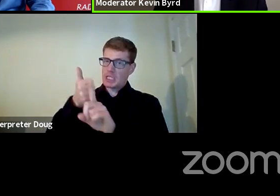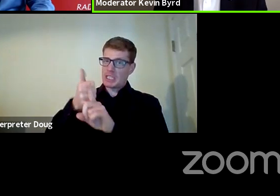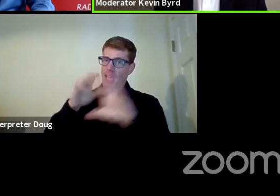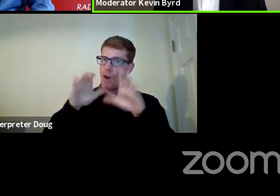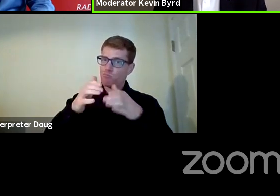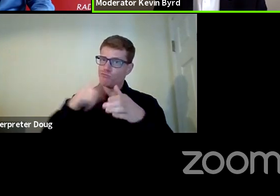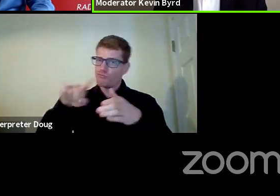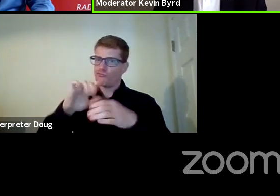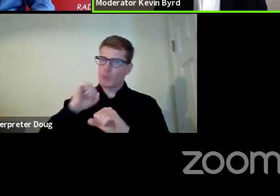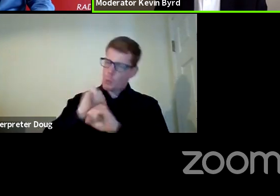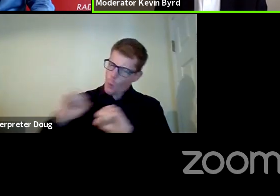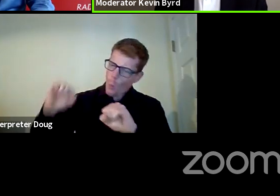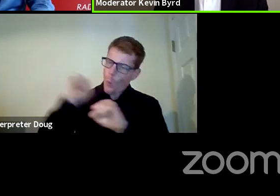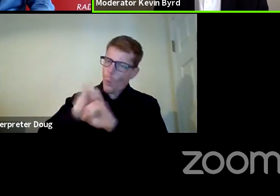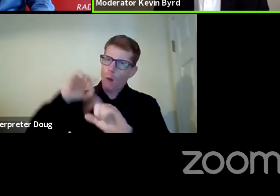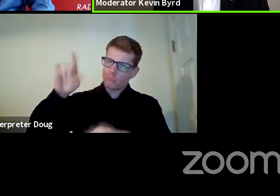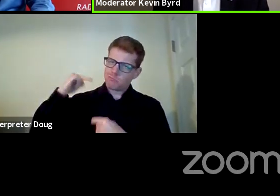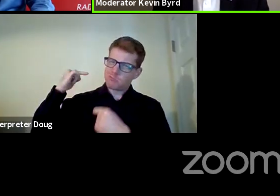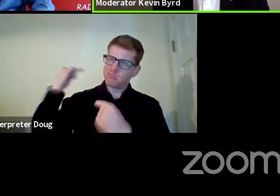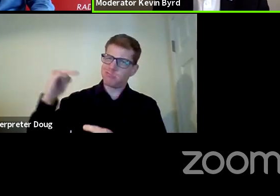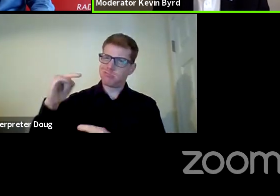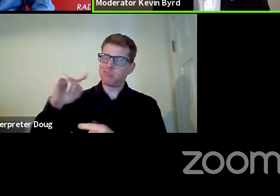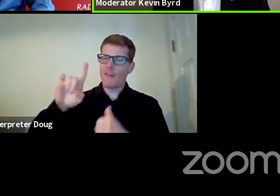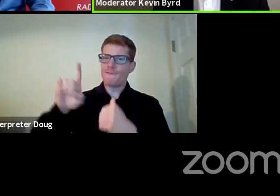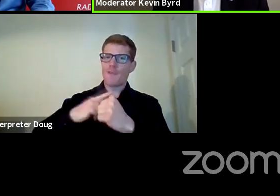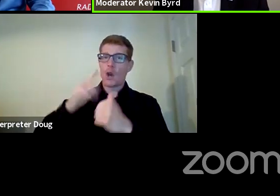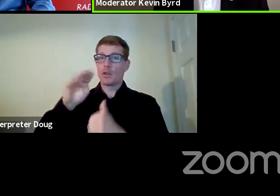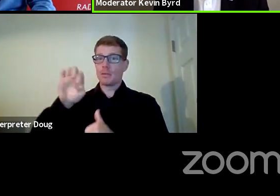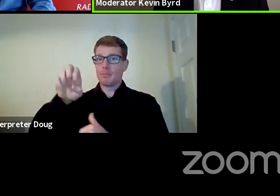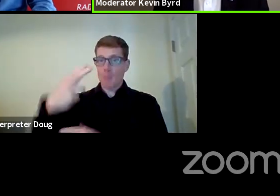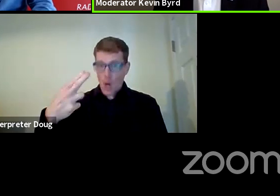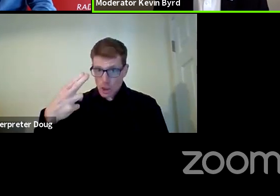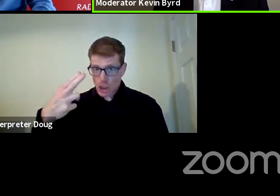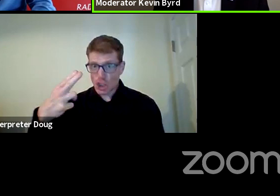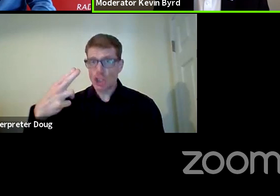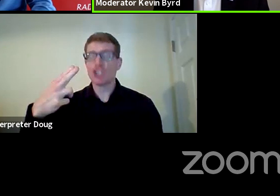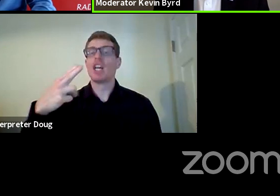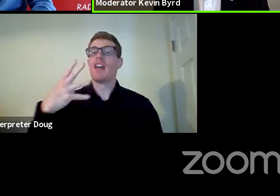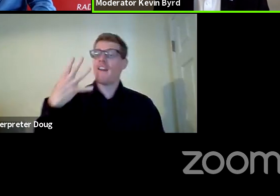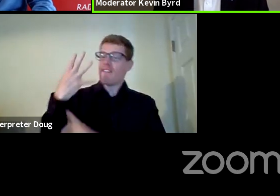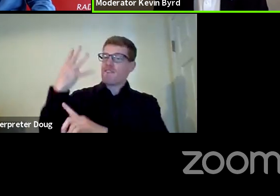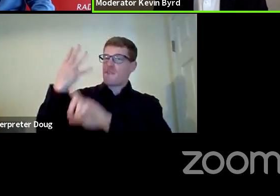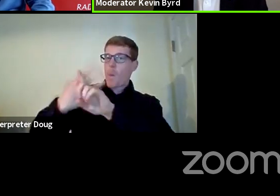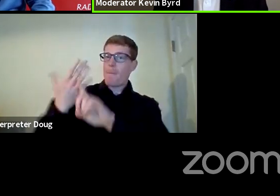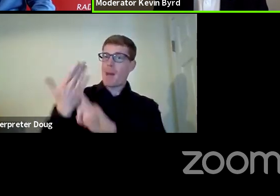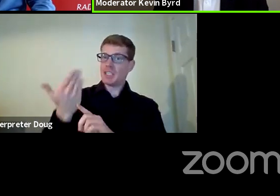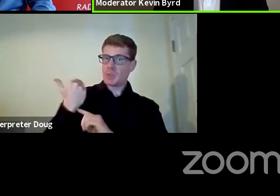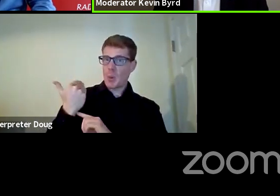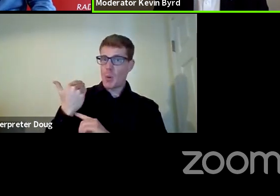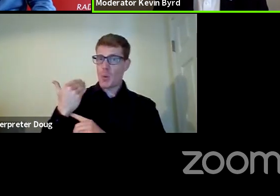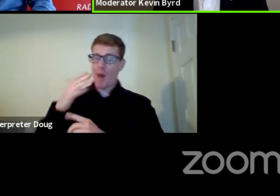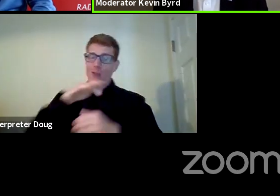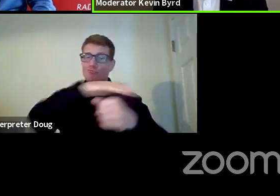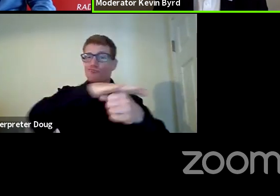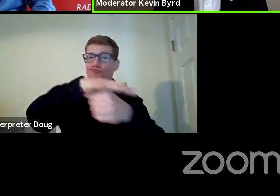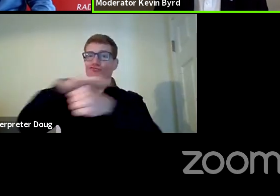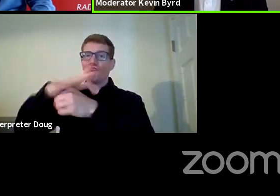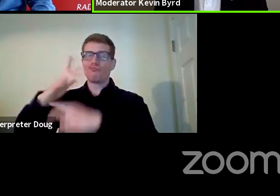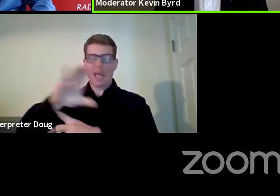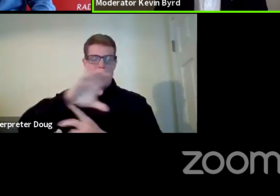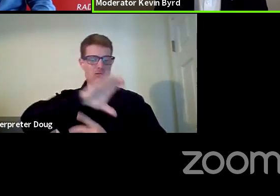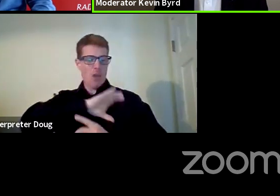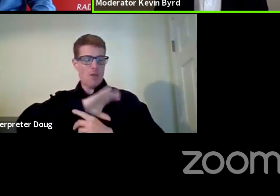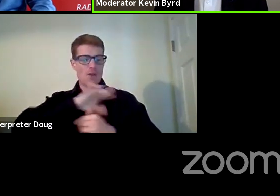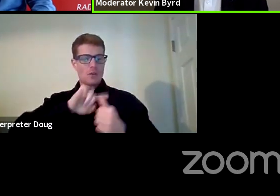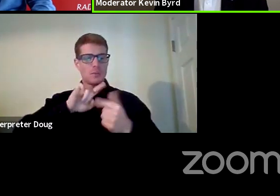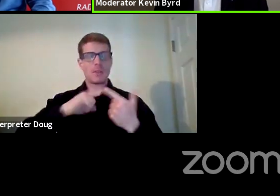our region. Nearly 4 months ago, local law enforcement, fire and rescue organizations, hospital and public health